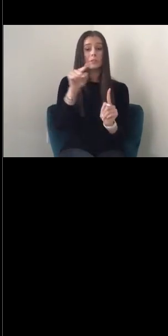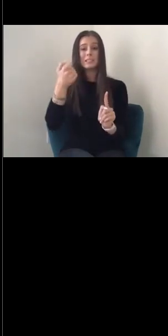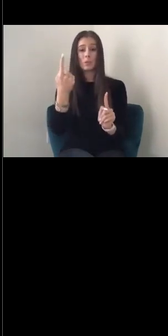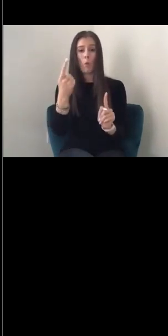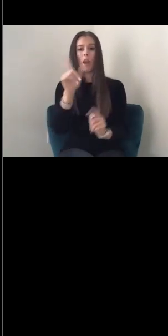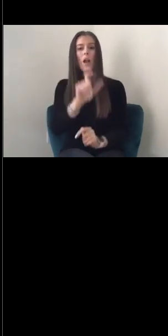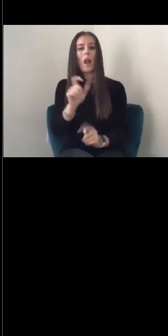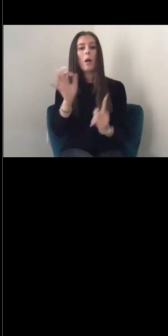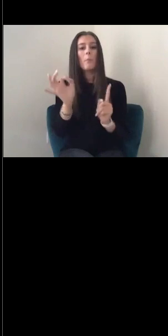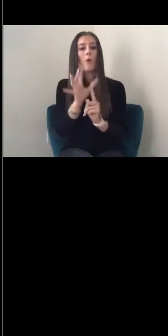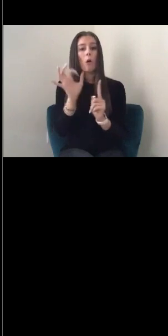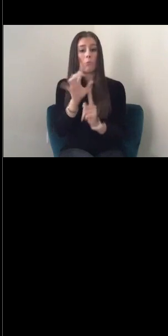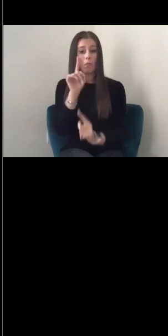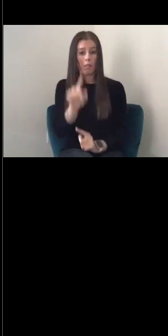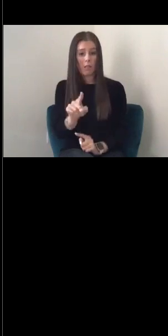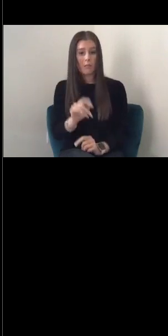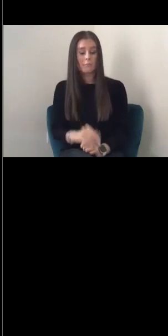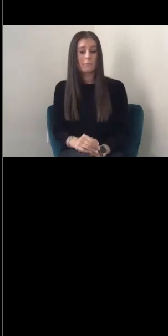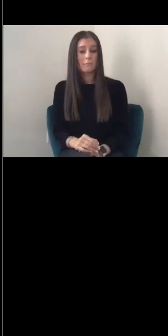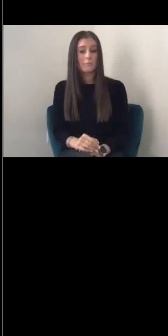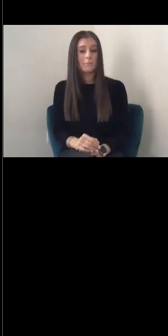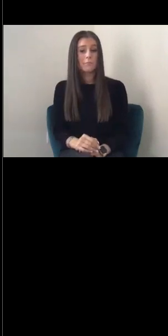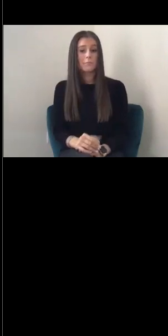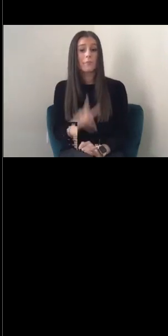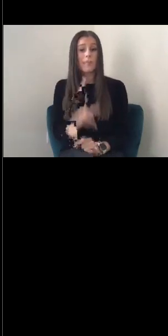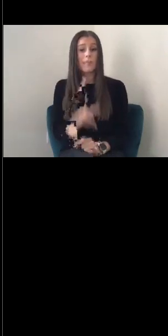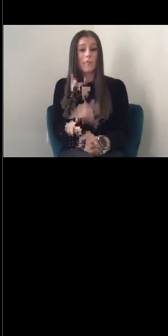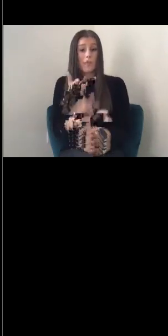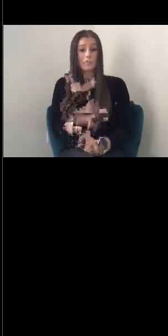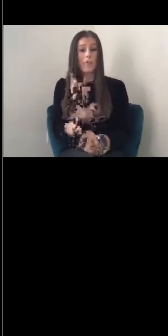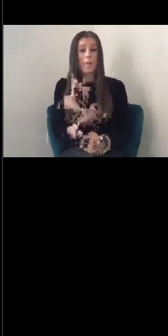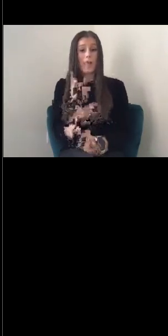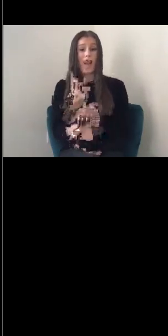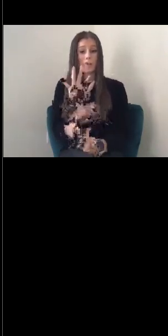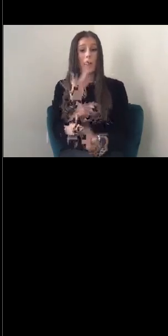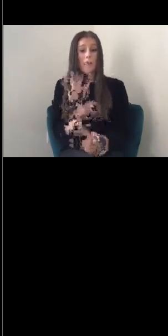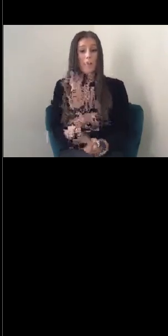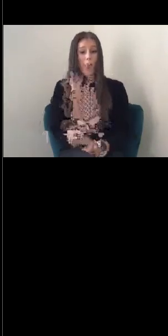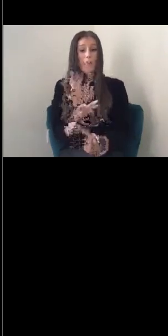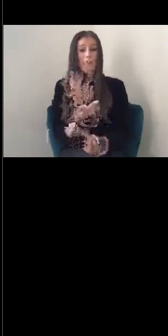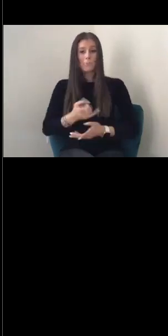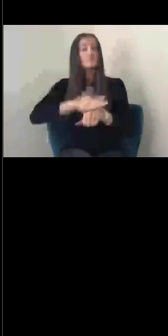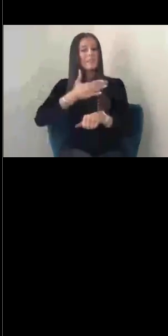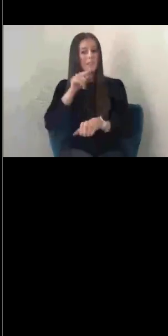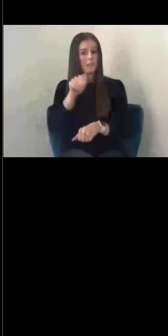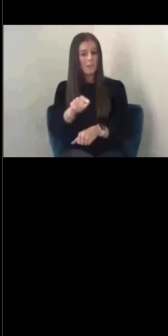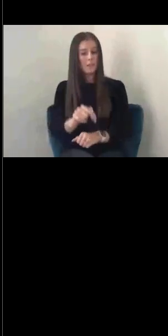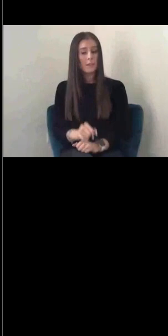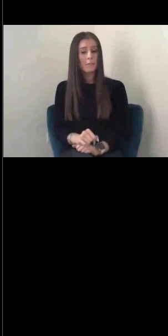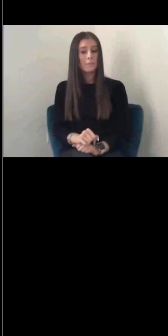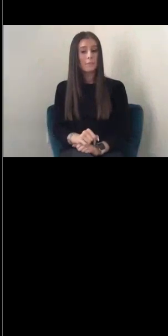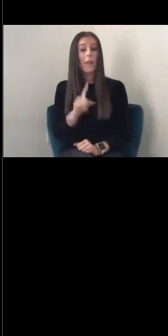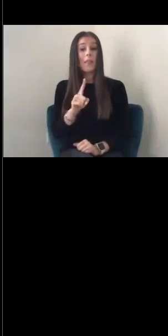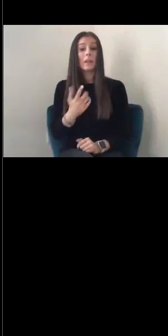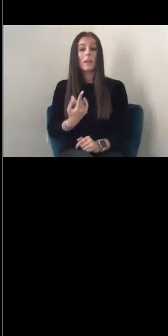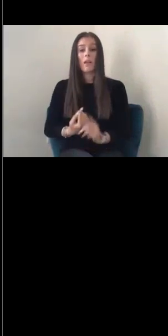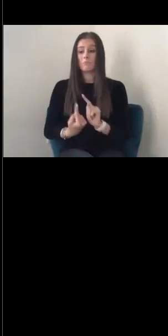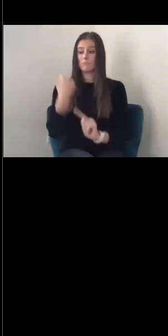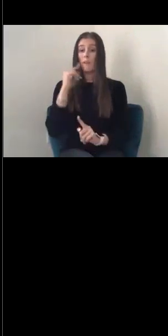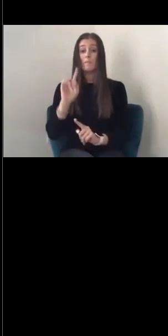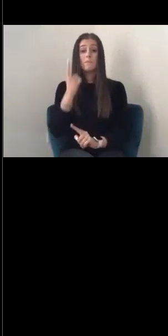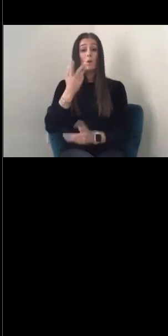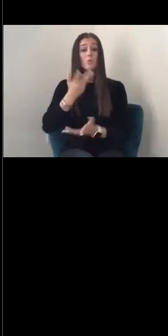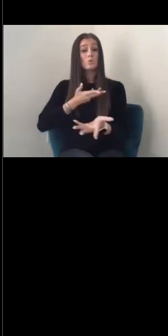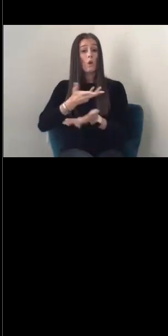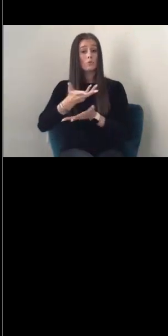on this map, with existing paths in green. and what was shown at supplementary consultation